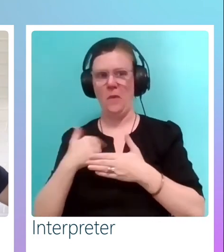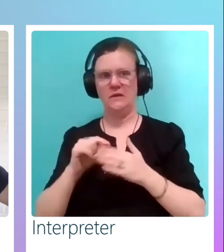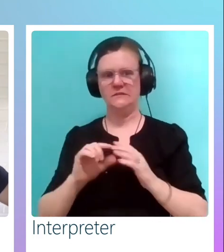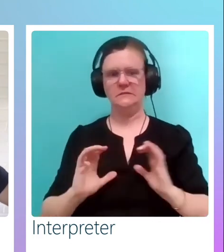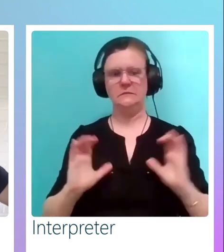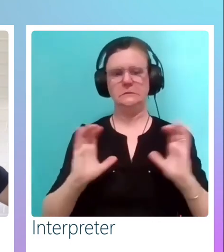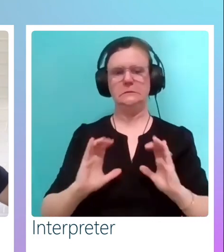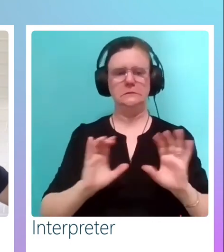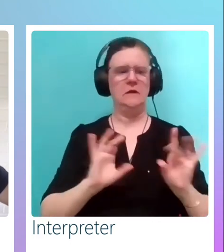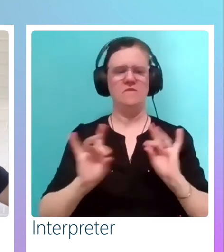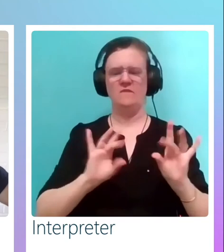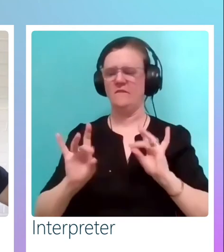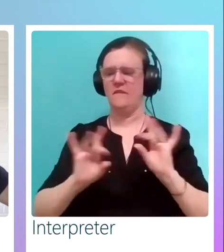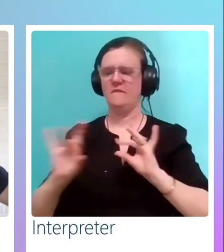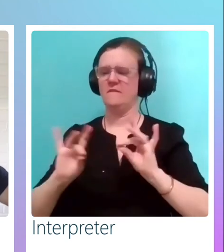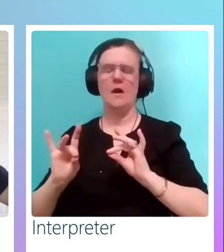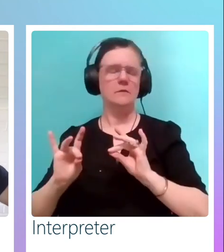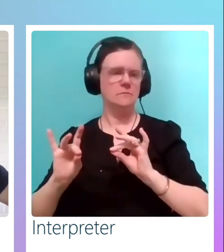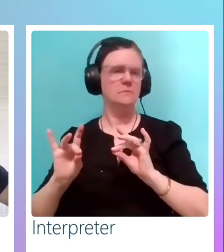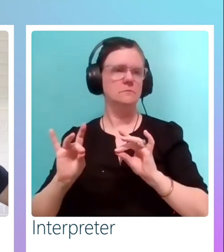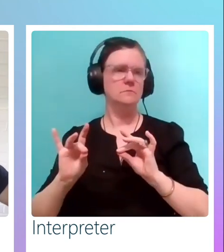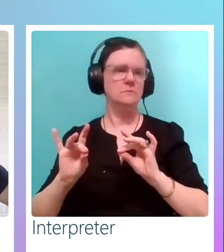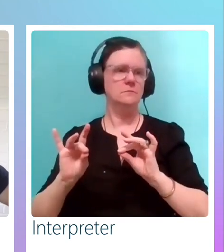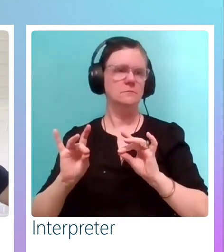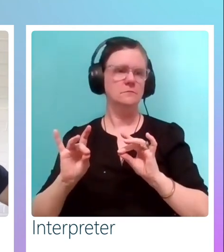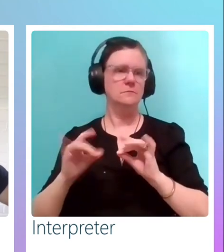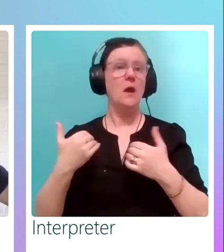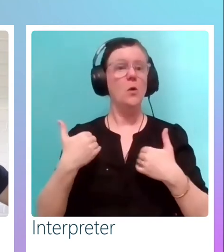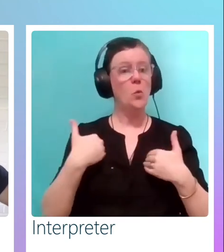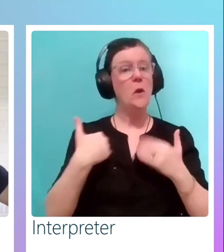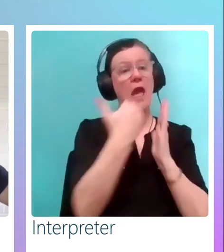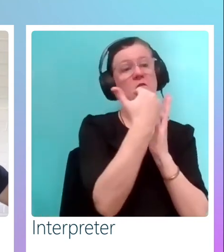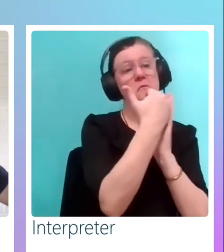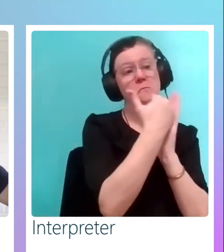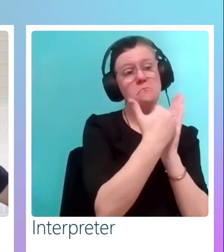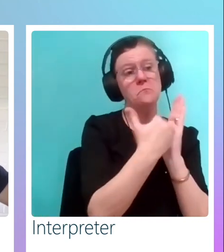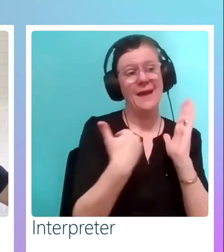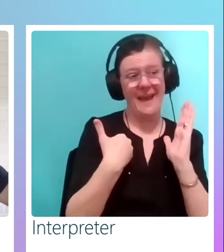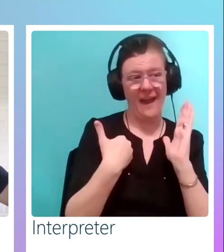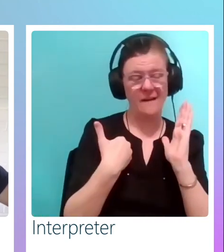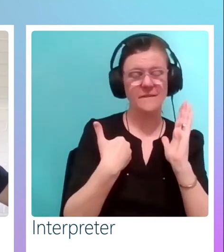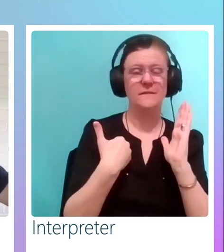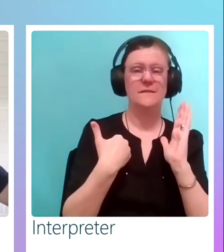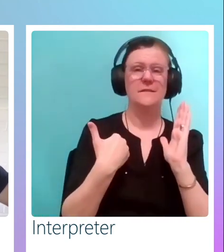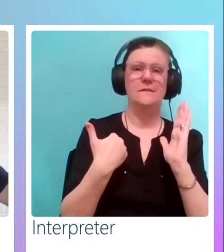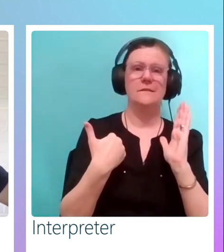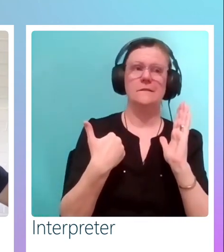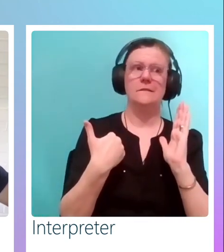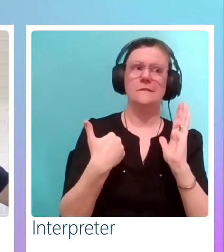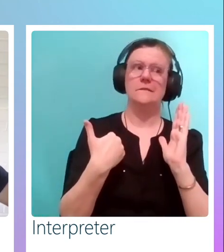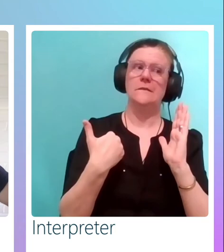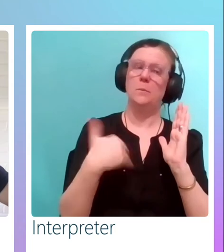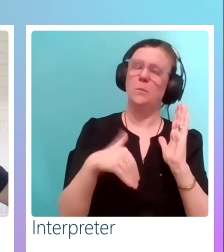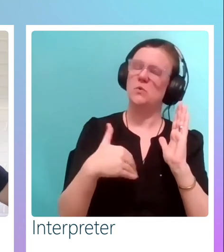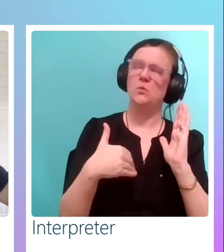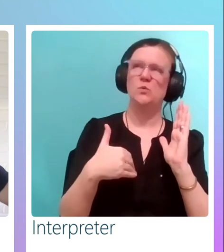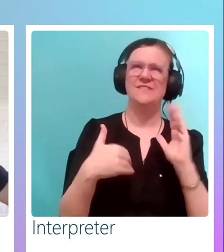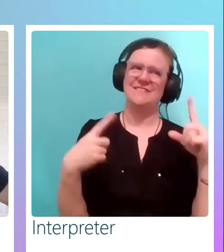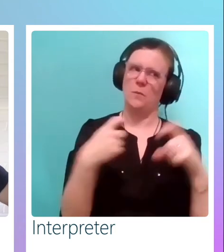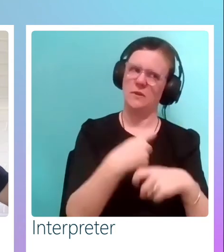like, in the UK, to crawl through domains. We've got registers of a number of things, but it is a complicated question. We